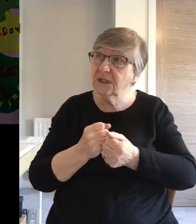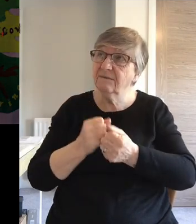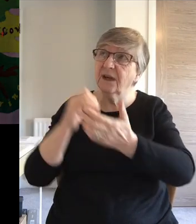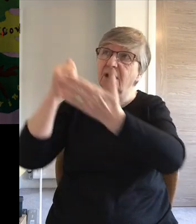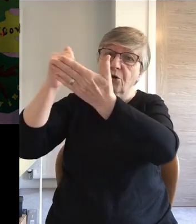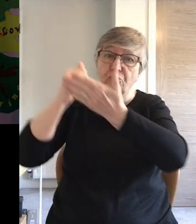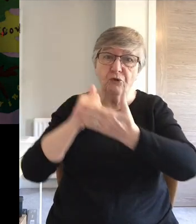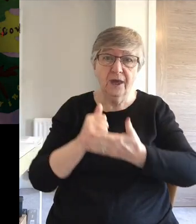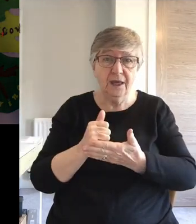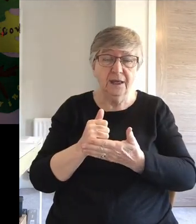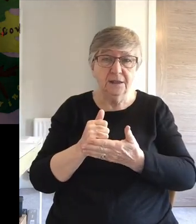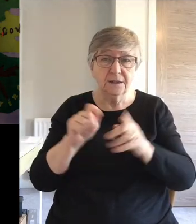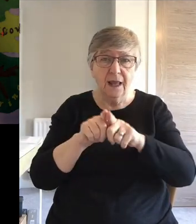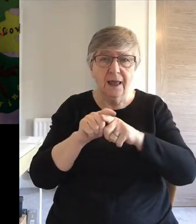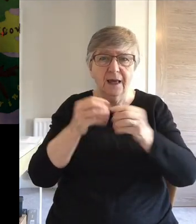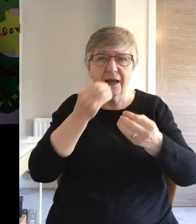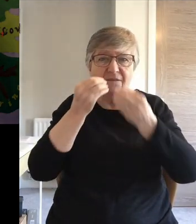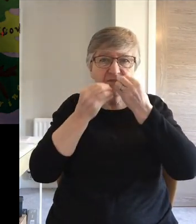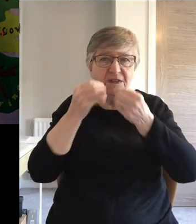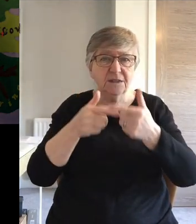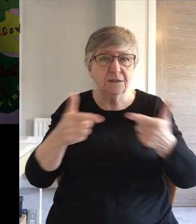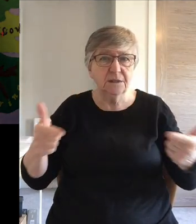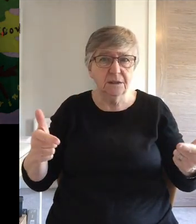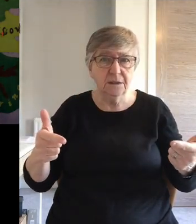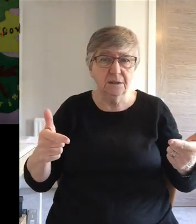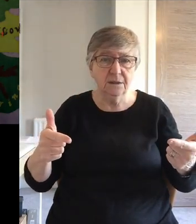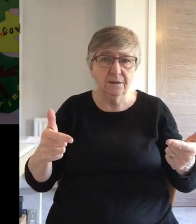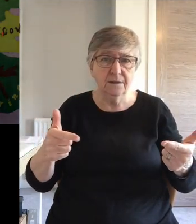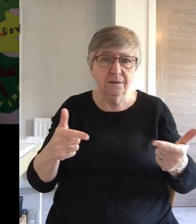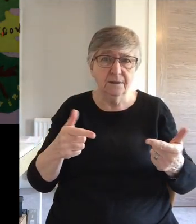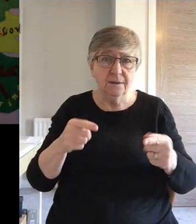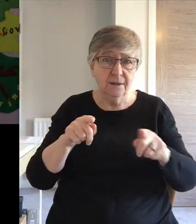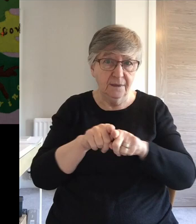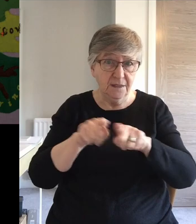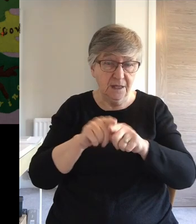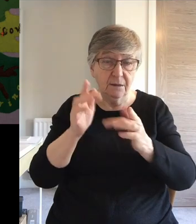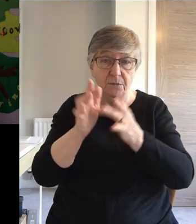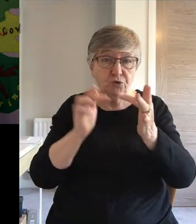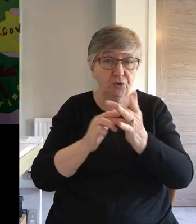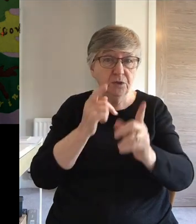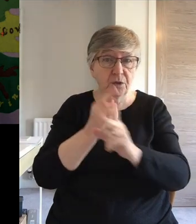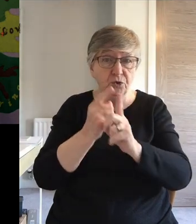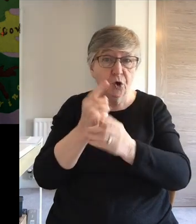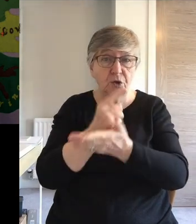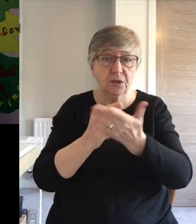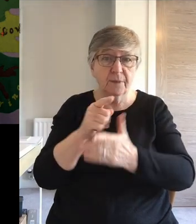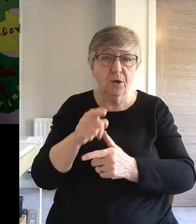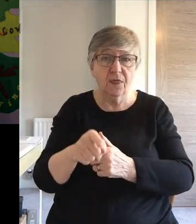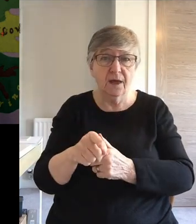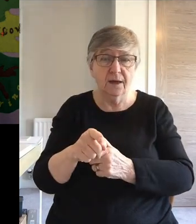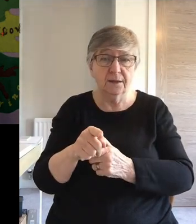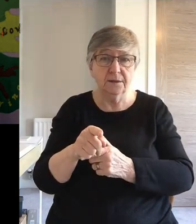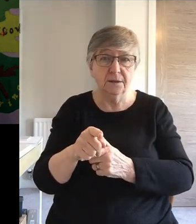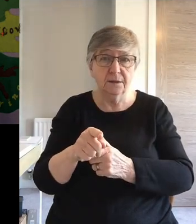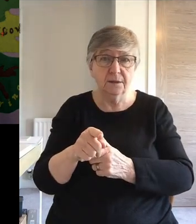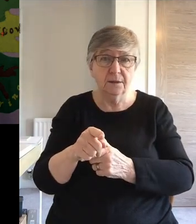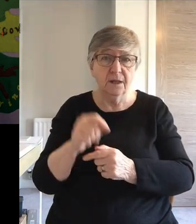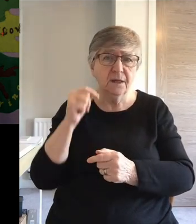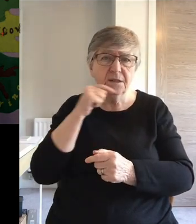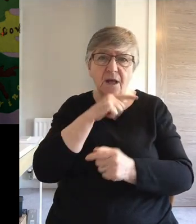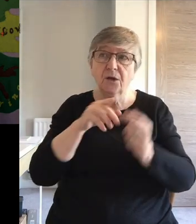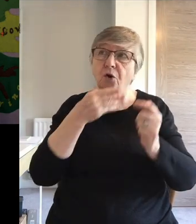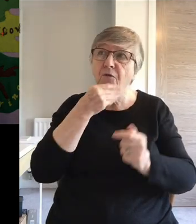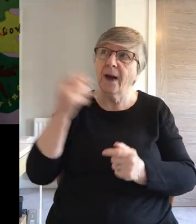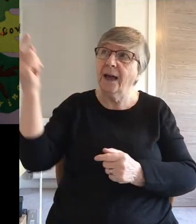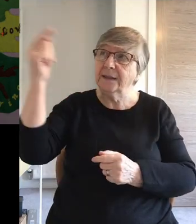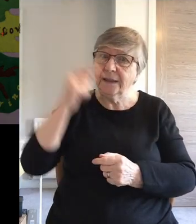receiving the gospel's grace as a feasting, is one that's taken up and built on by Jesus himself.